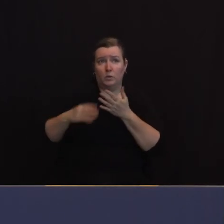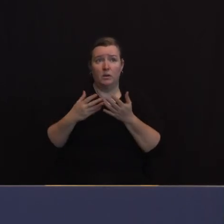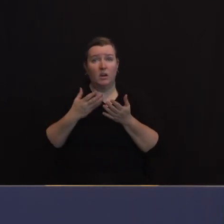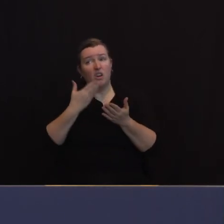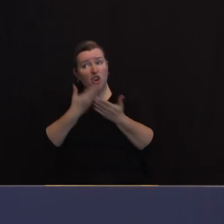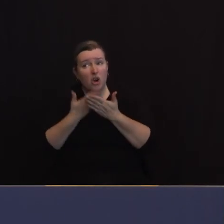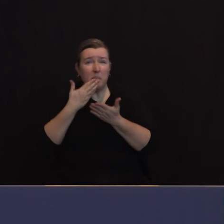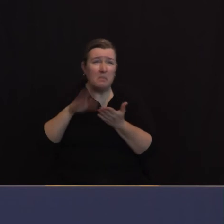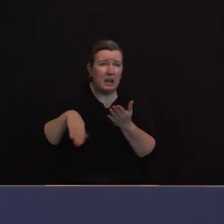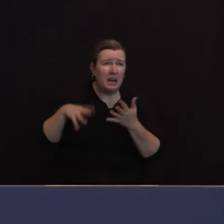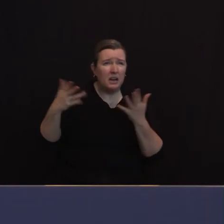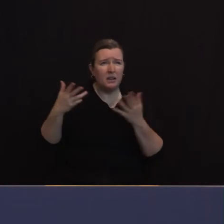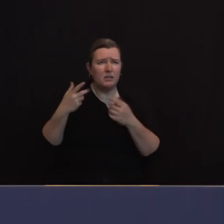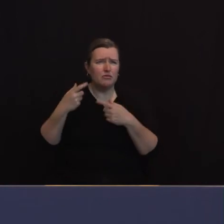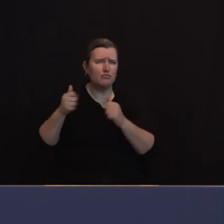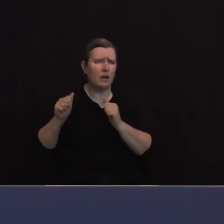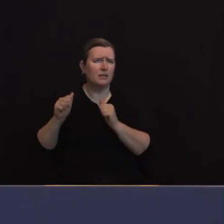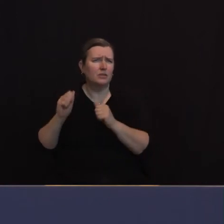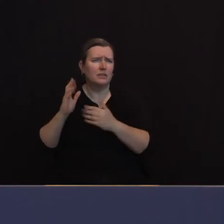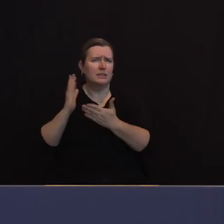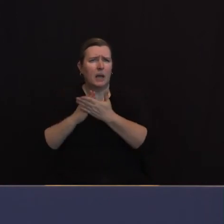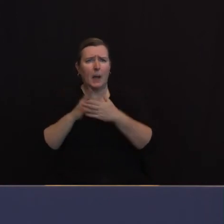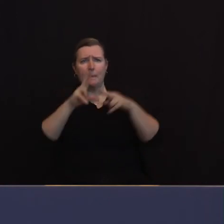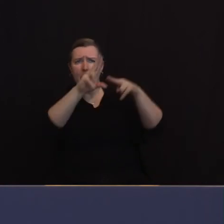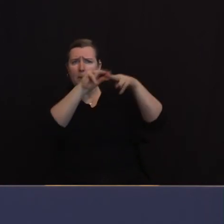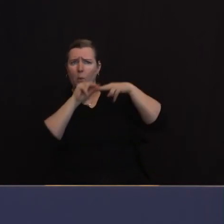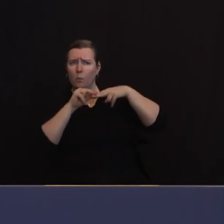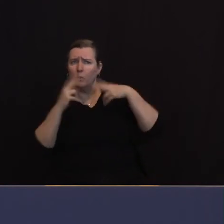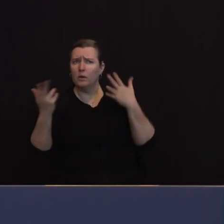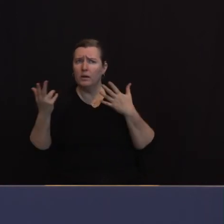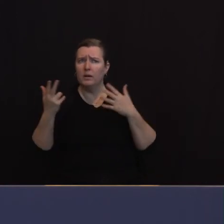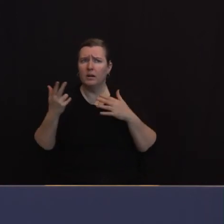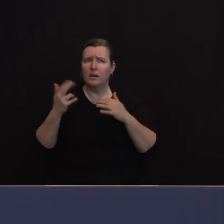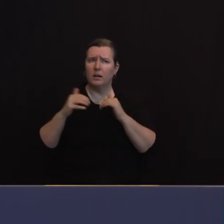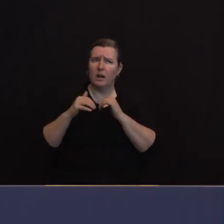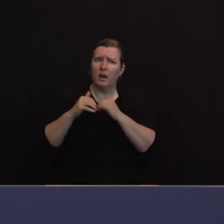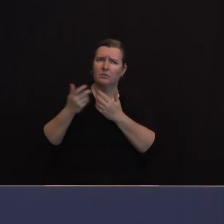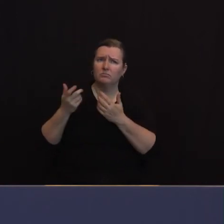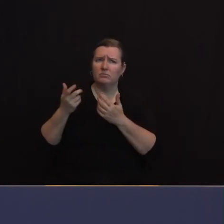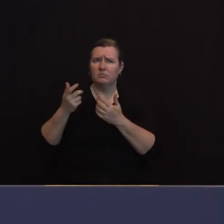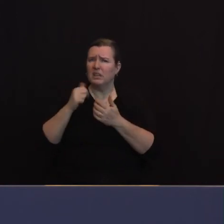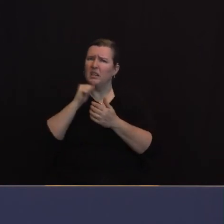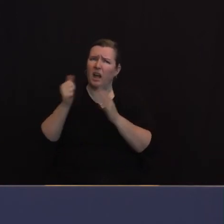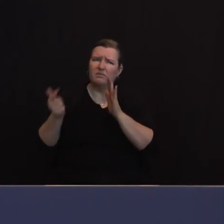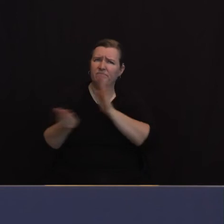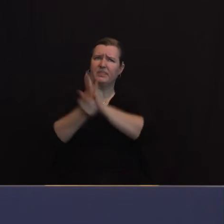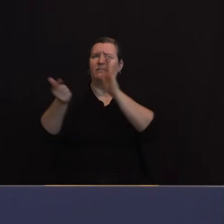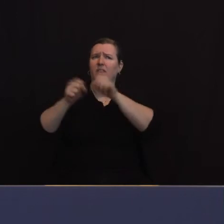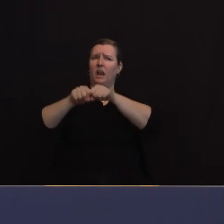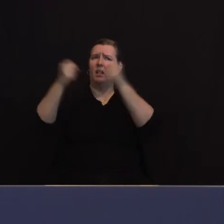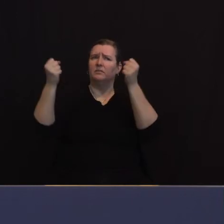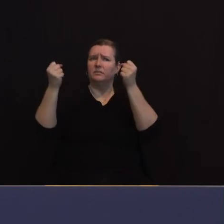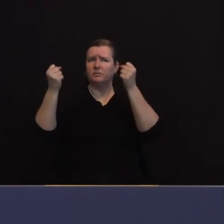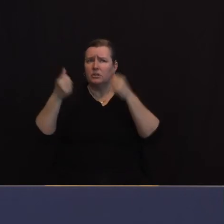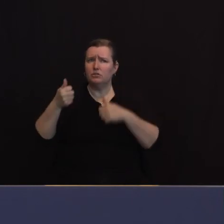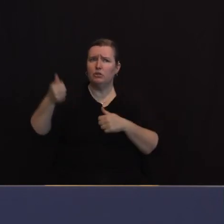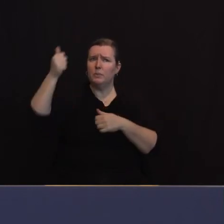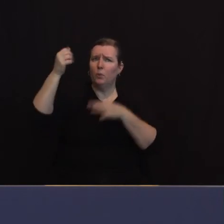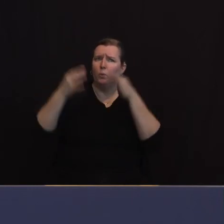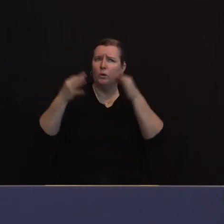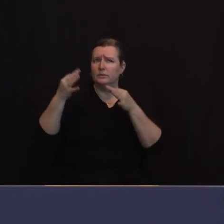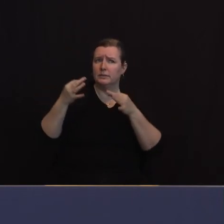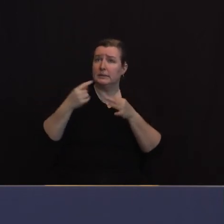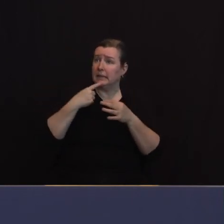a violation of the Supreme Court decision that said the borrowed money must be used to pay for only COVID-related expenses? Thanks.